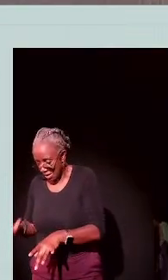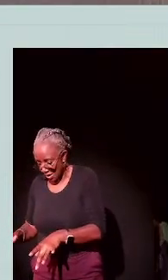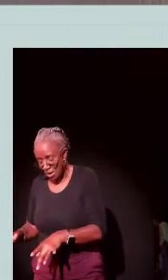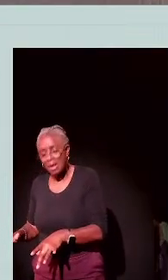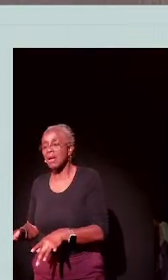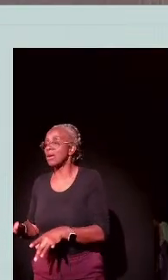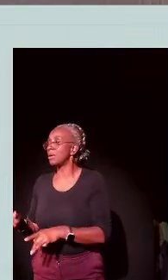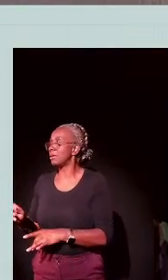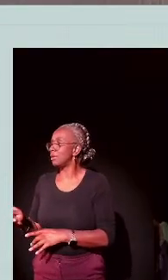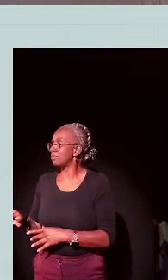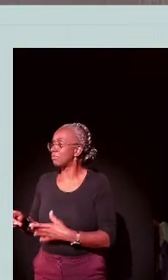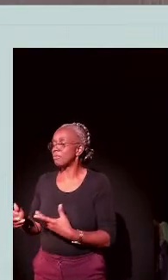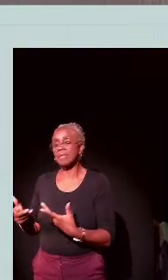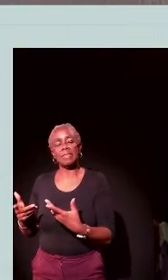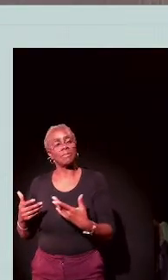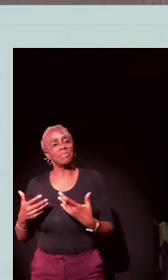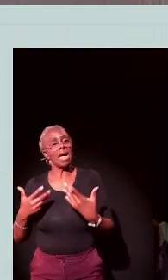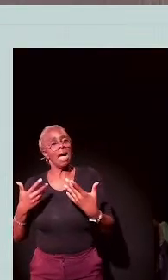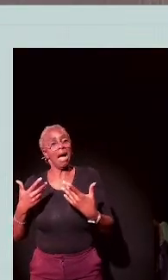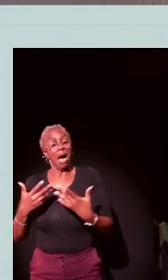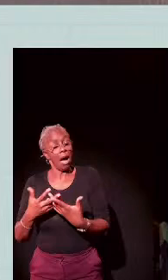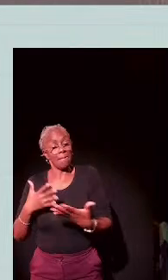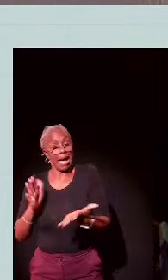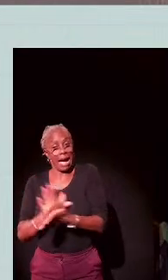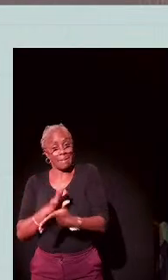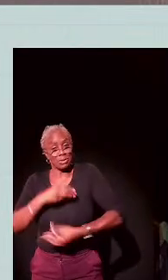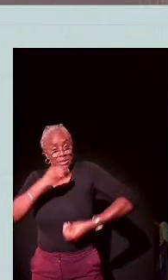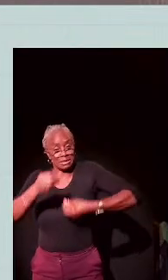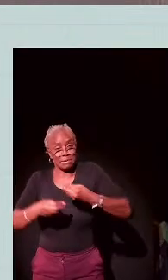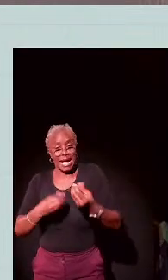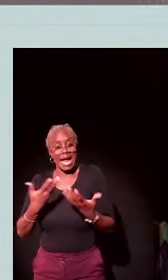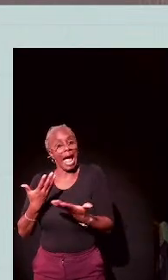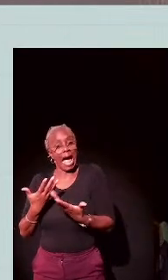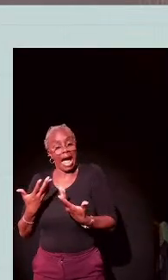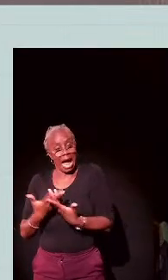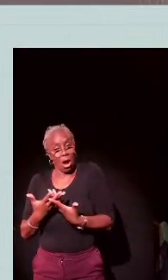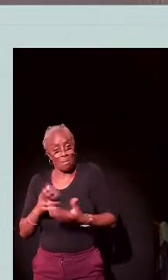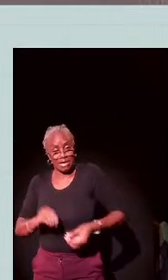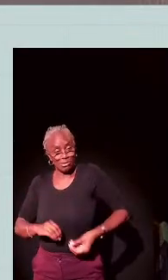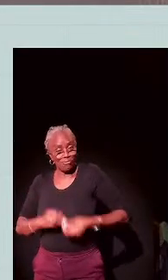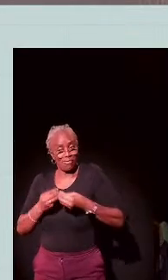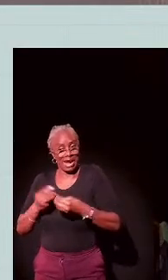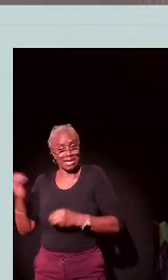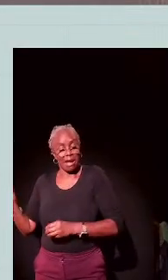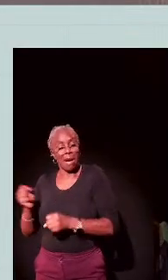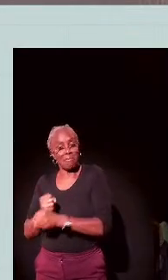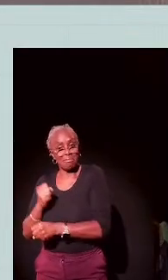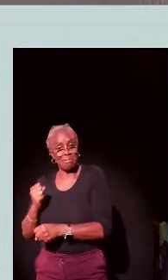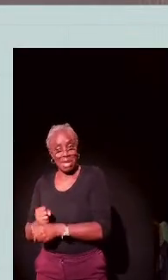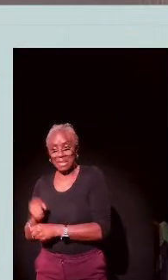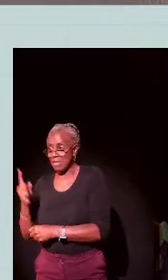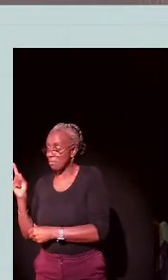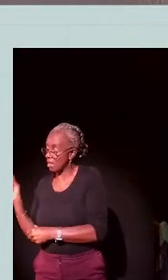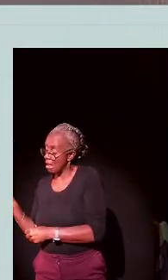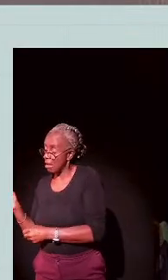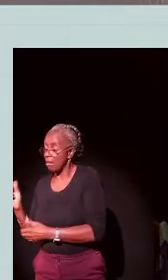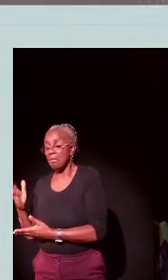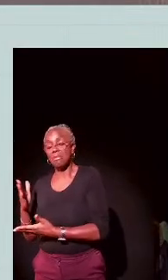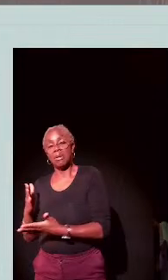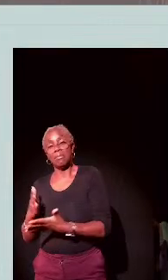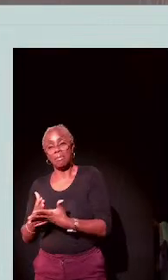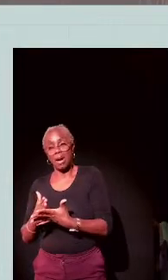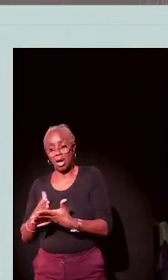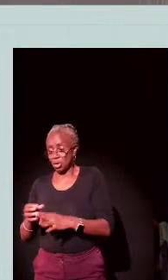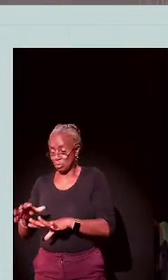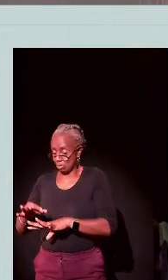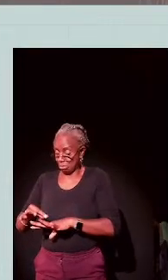about how I've actually made them or what's the underlying principle of how it works. It essentially is a resistor,